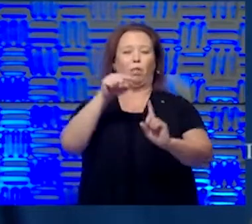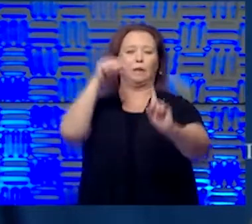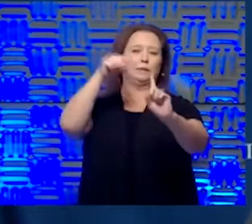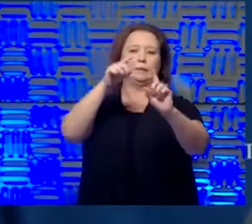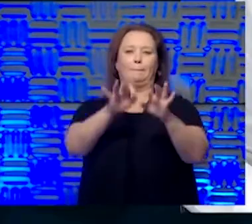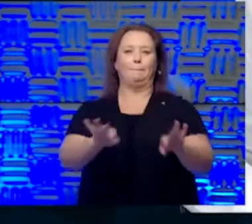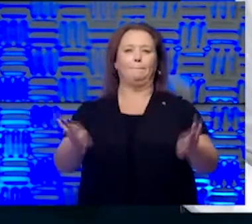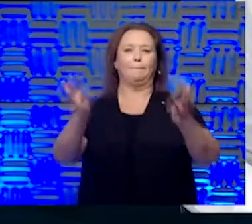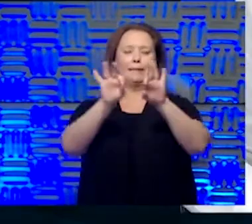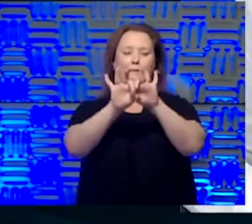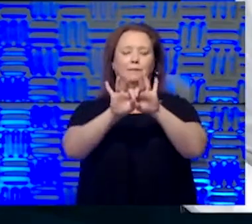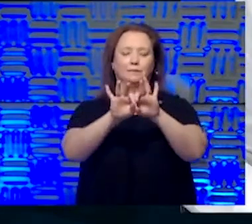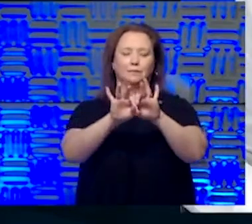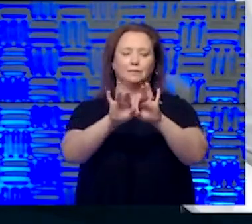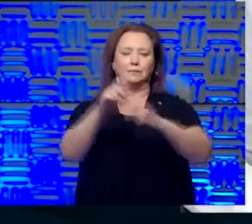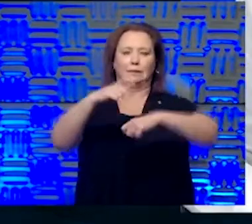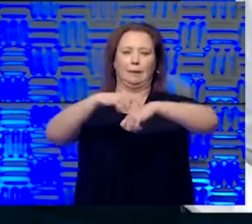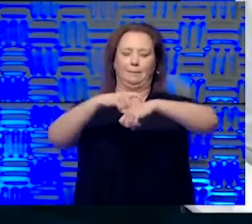the faster the better.